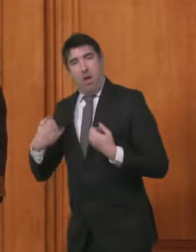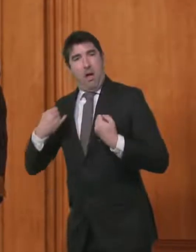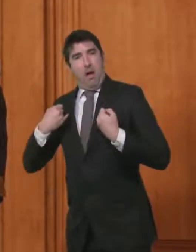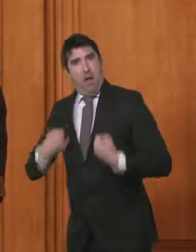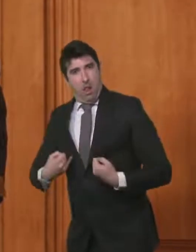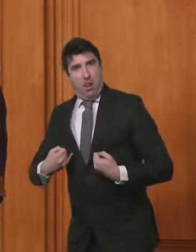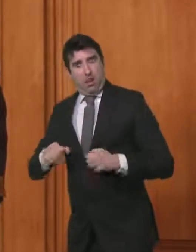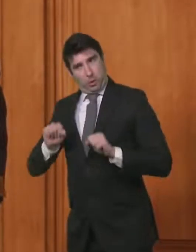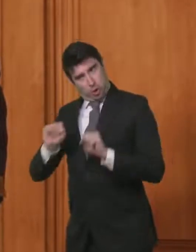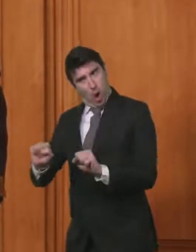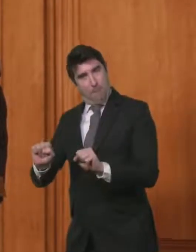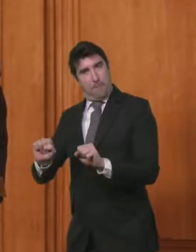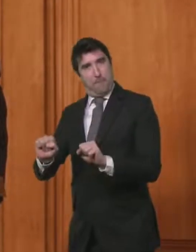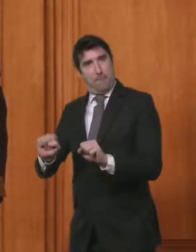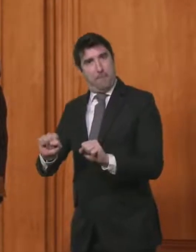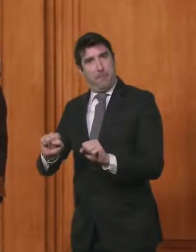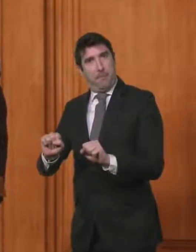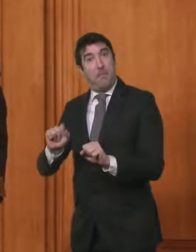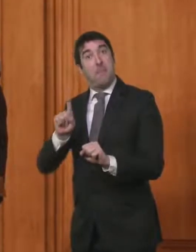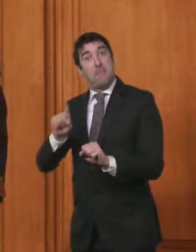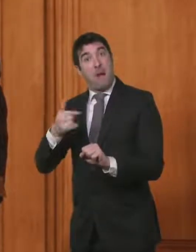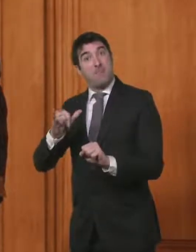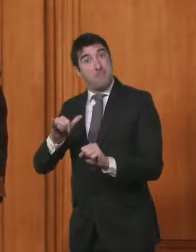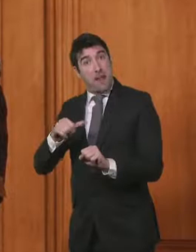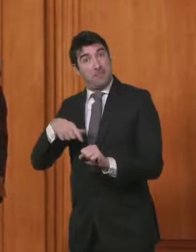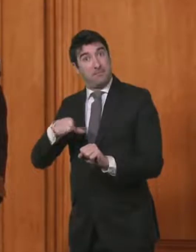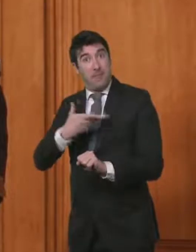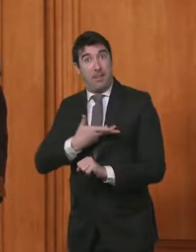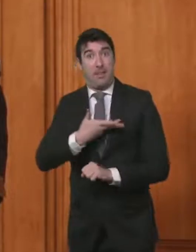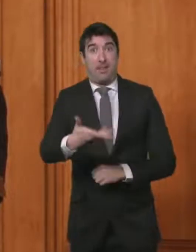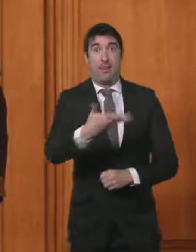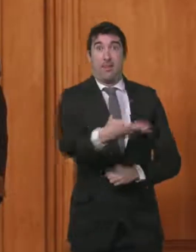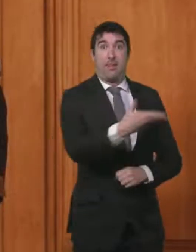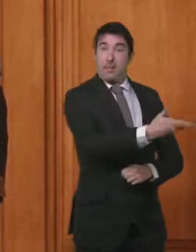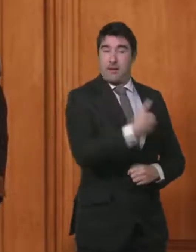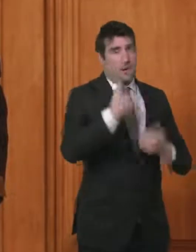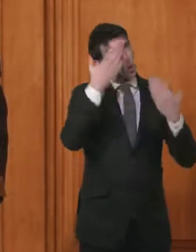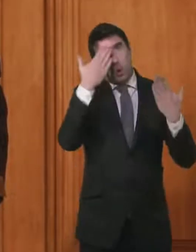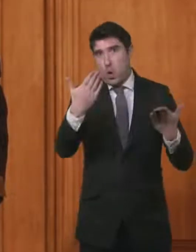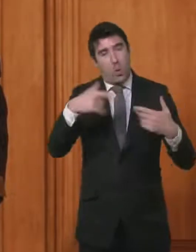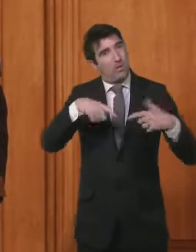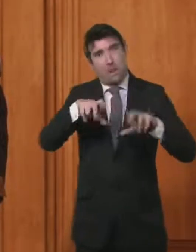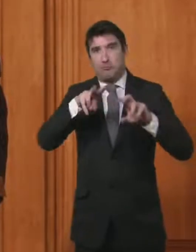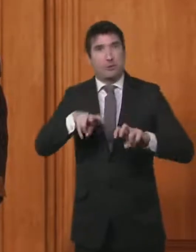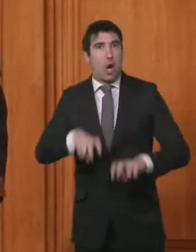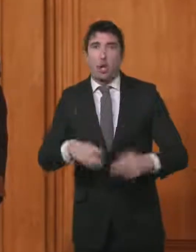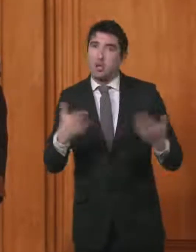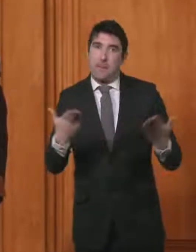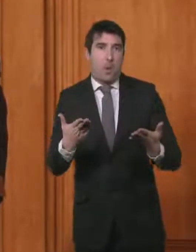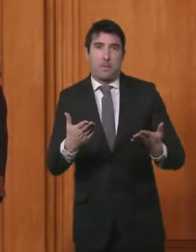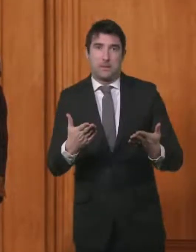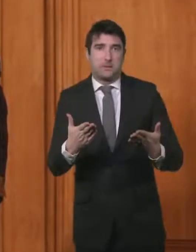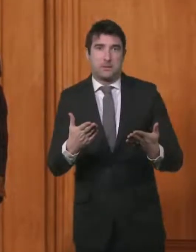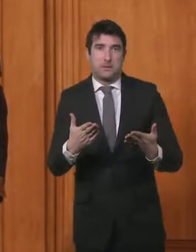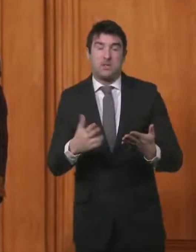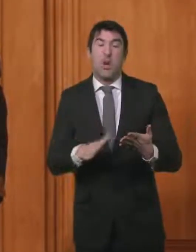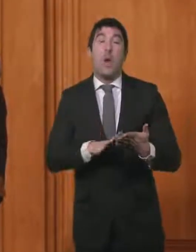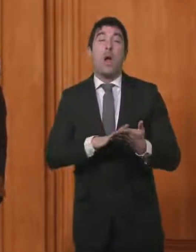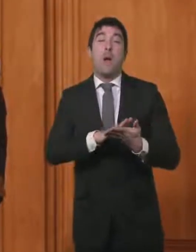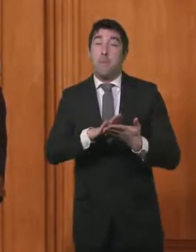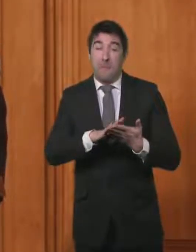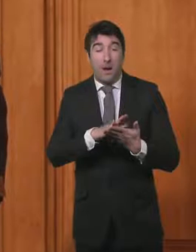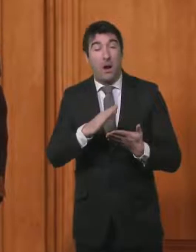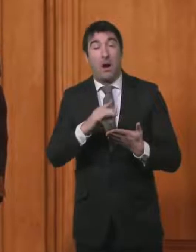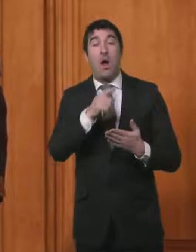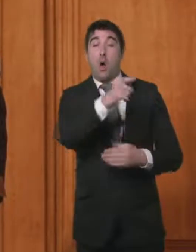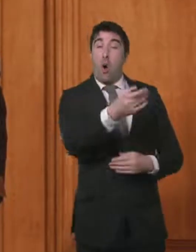reduce transmission. But until then, even if you're vaccinated, I can't assure you that you won't. I can assure